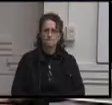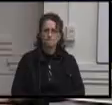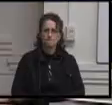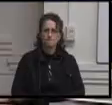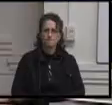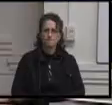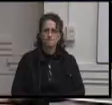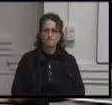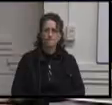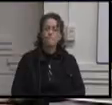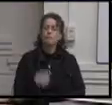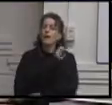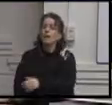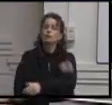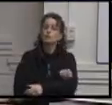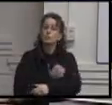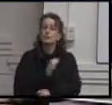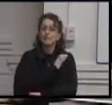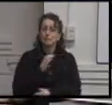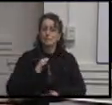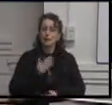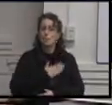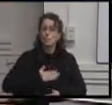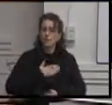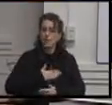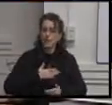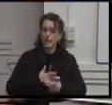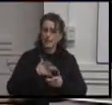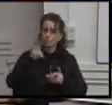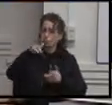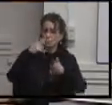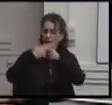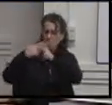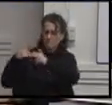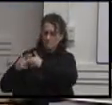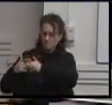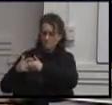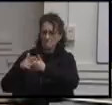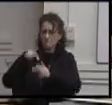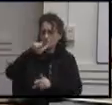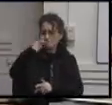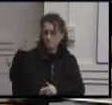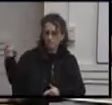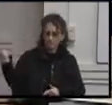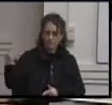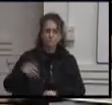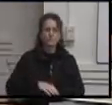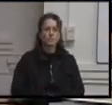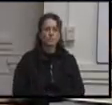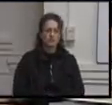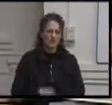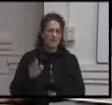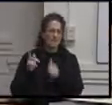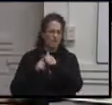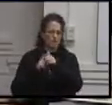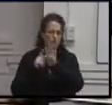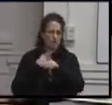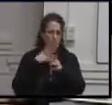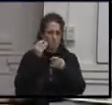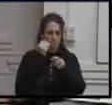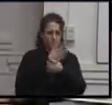If you all want to introduce yourselves, what I'll note is that we received in